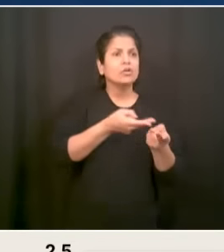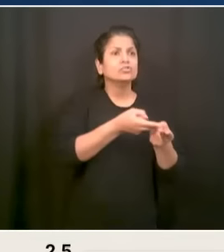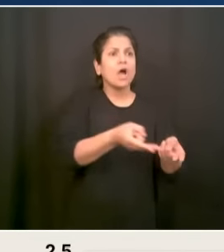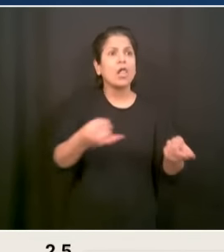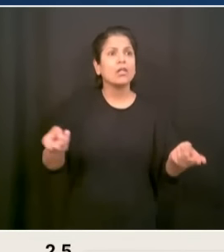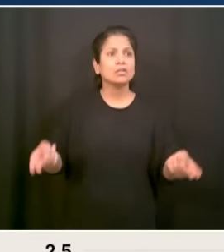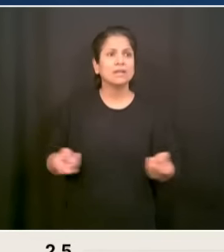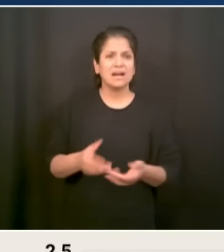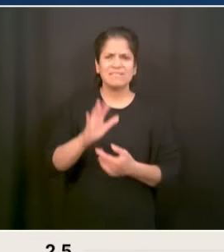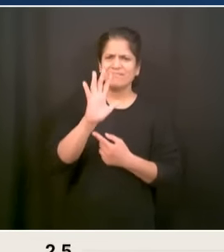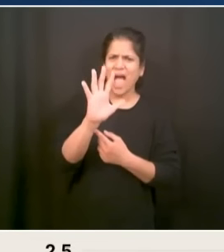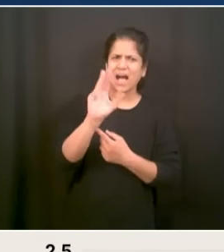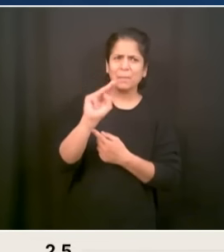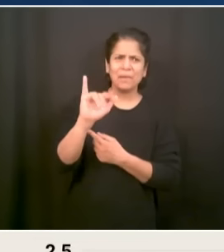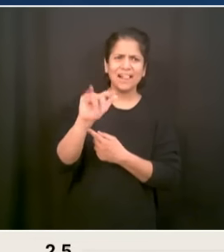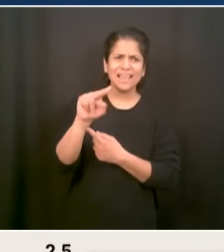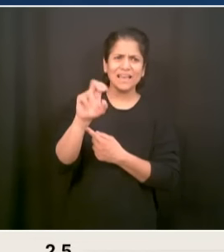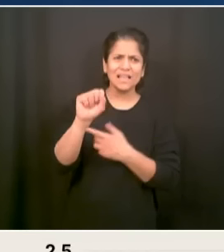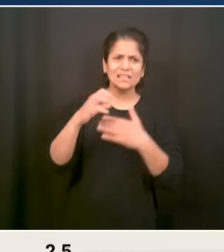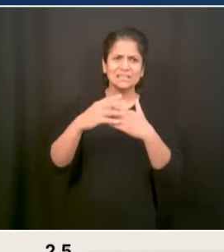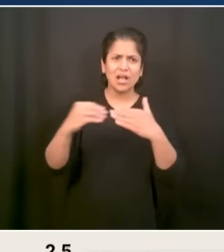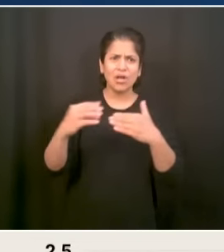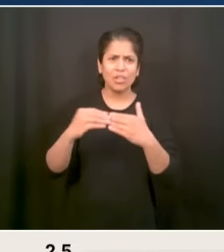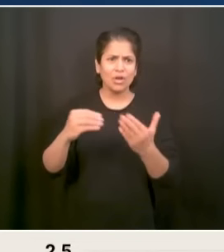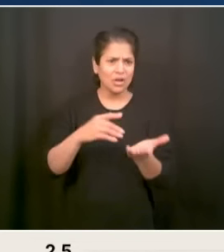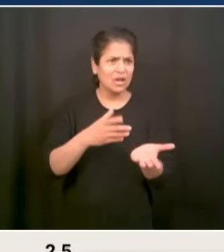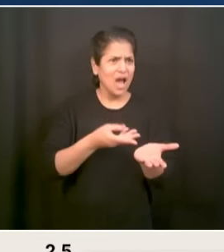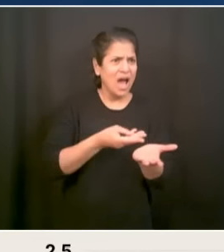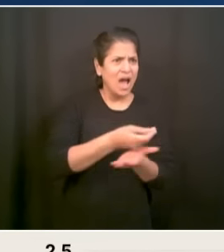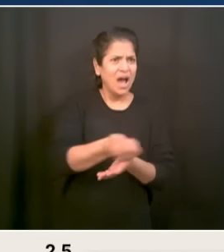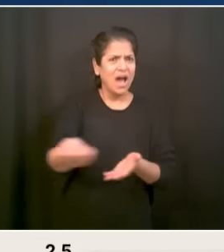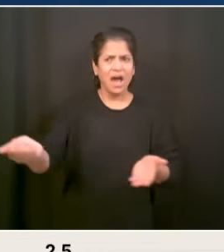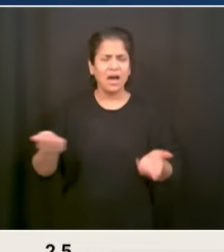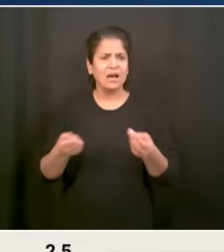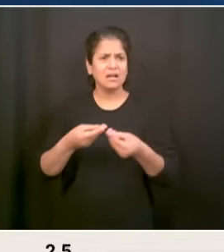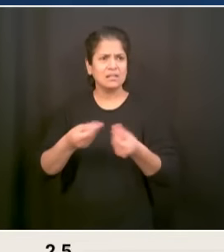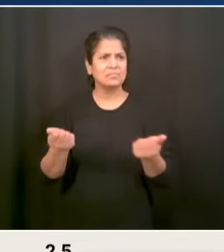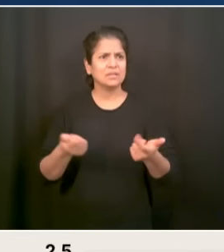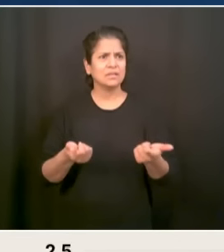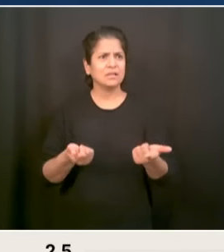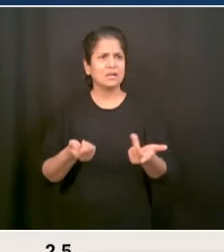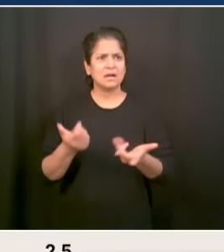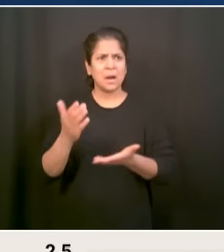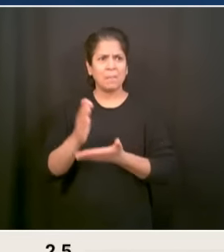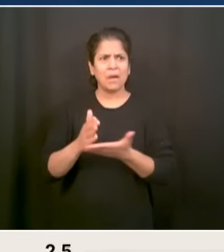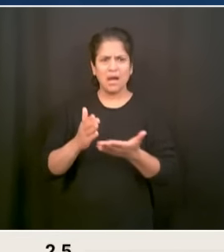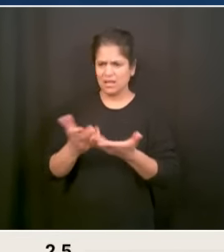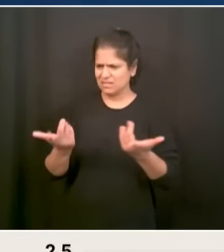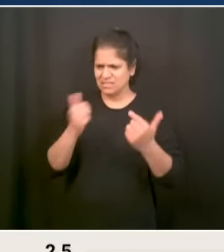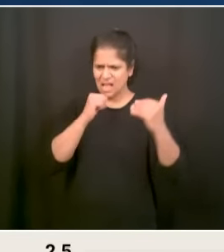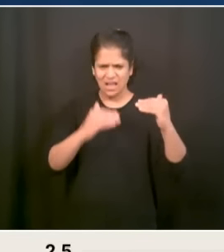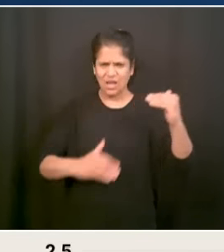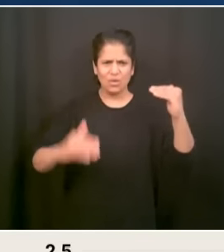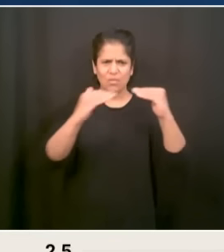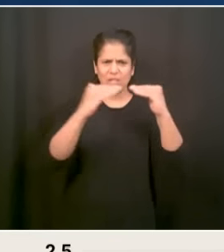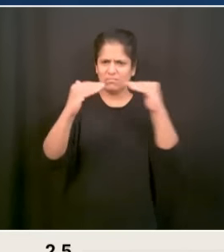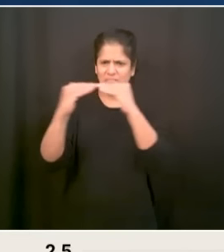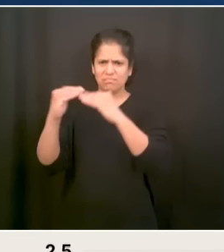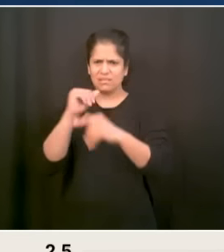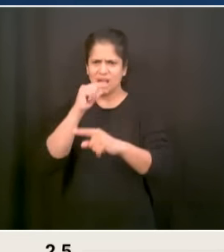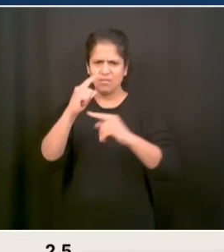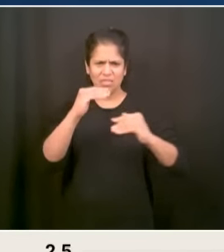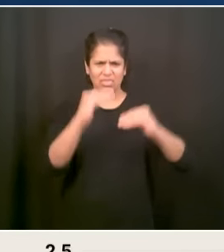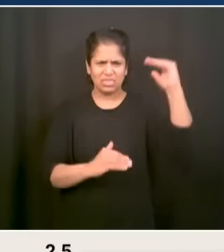fractions of what was actually required, undermining the city's ability to fulfill its promises. These are not optional